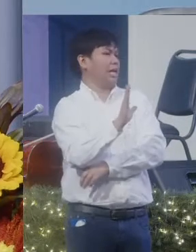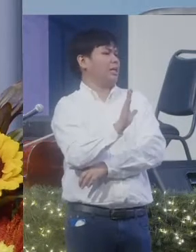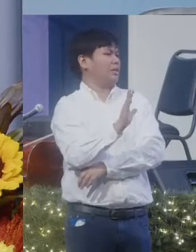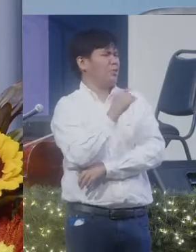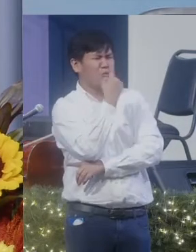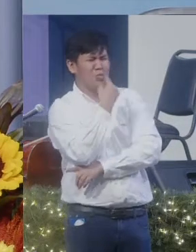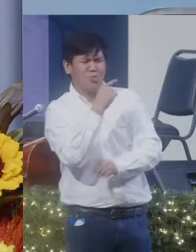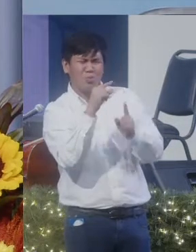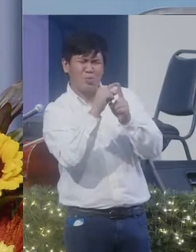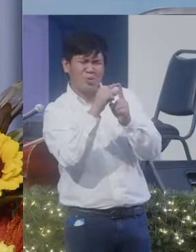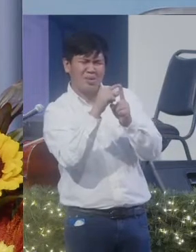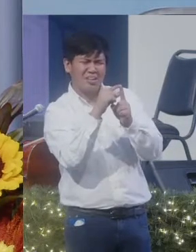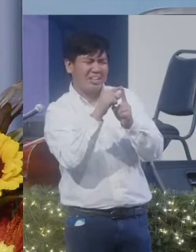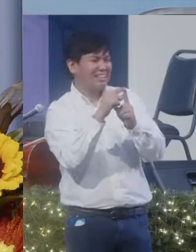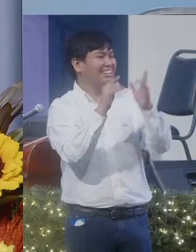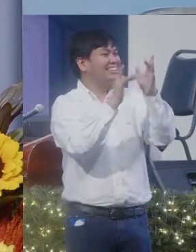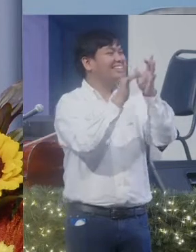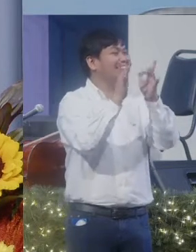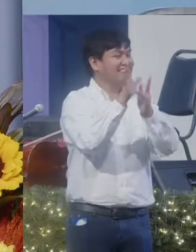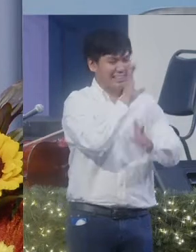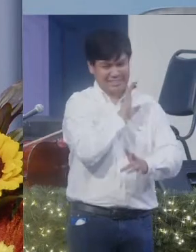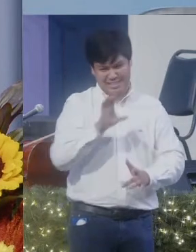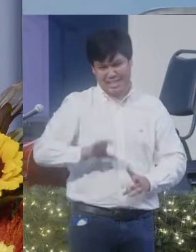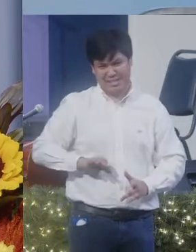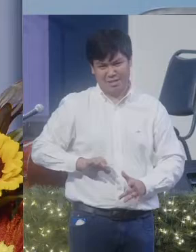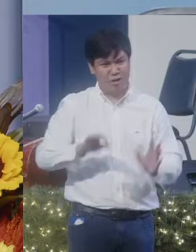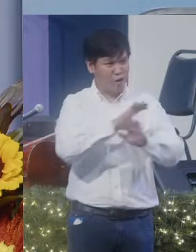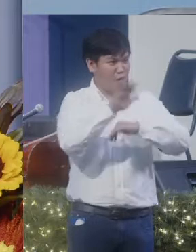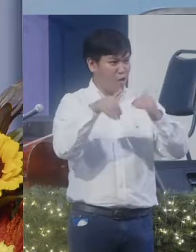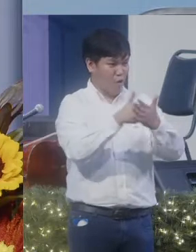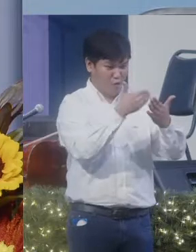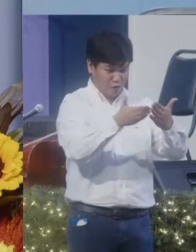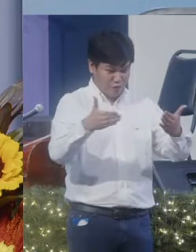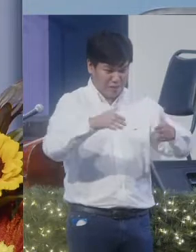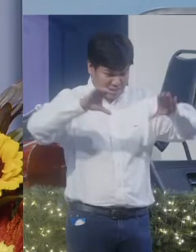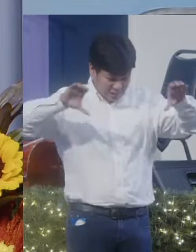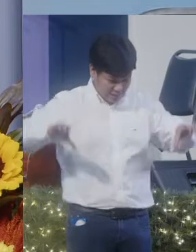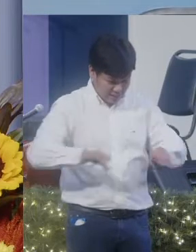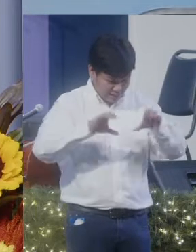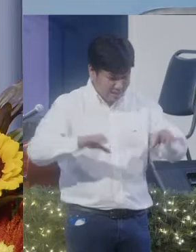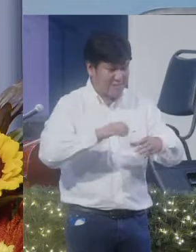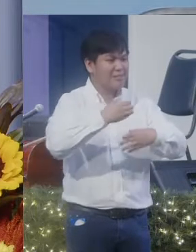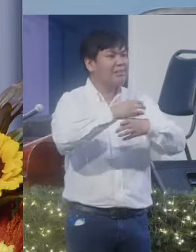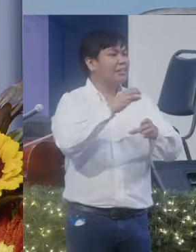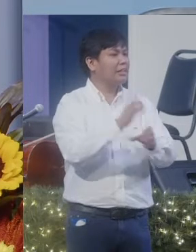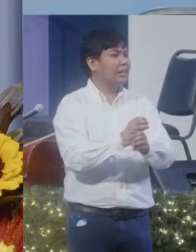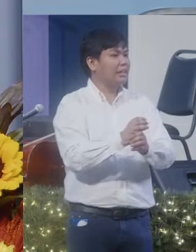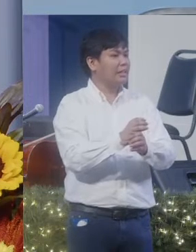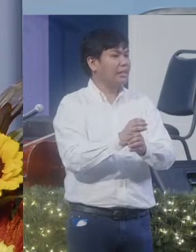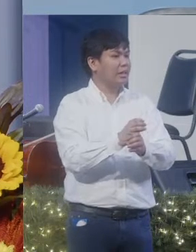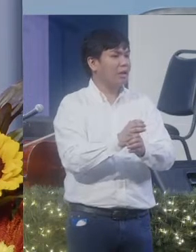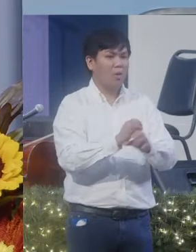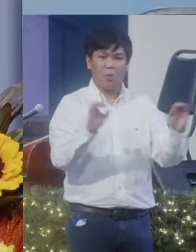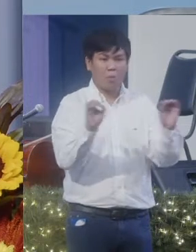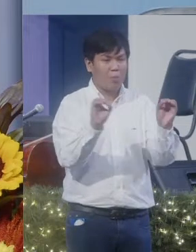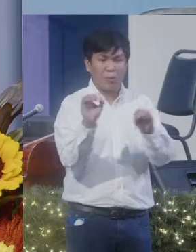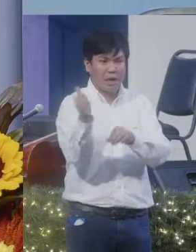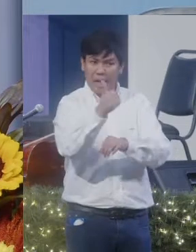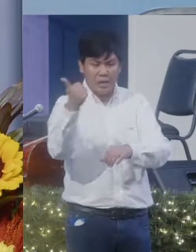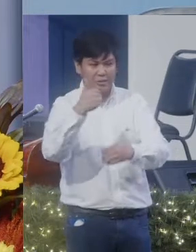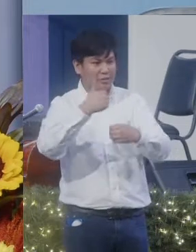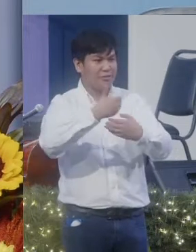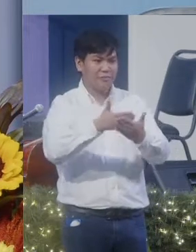God. All things were made through Him, and without Him was not anything made that was